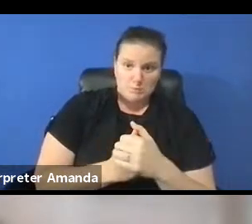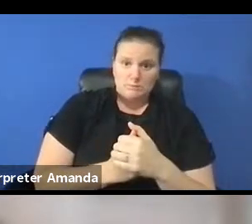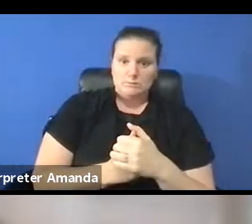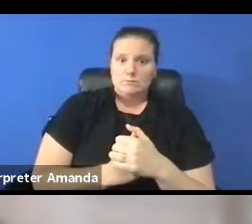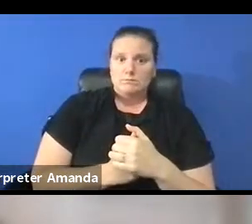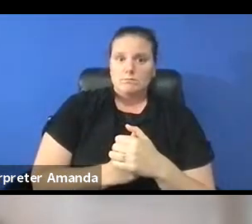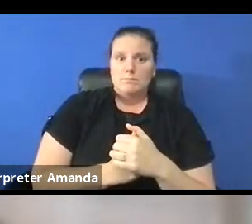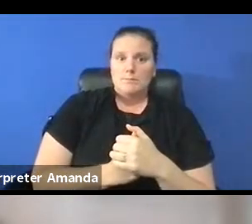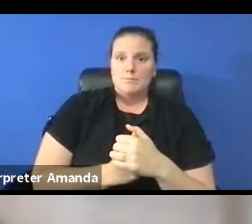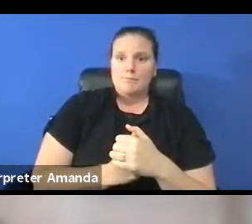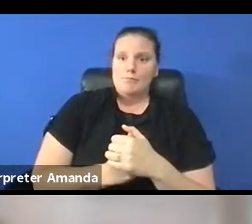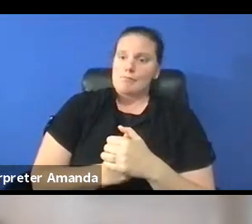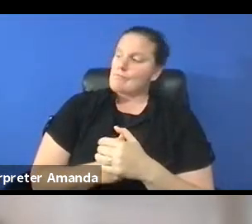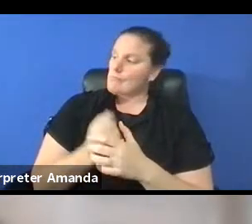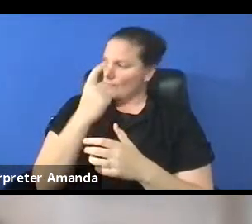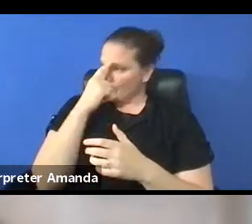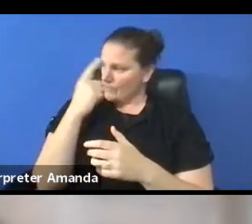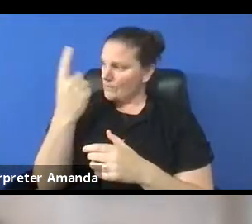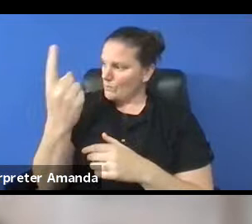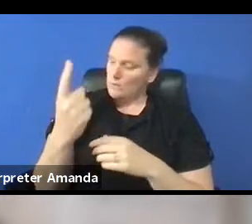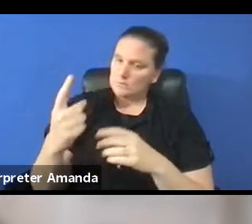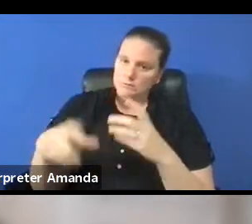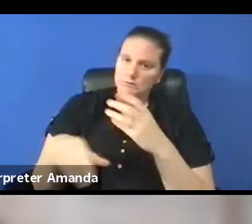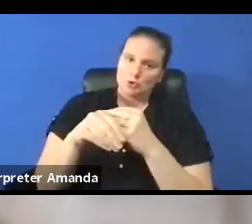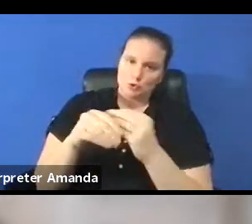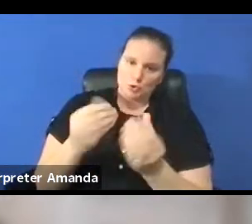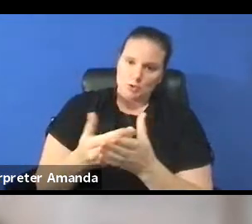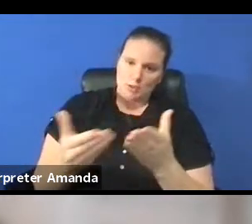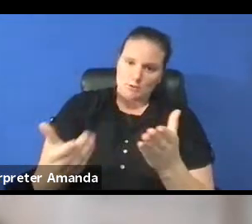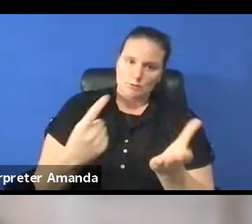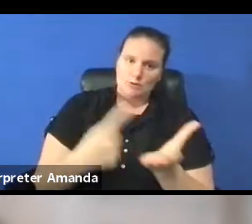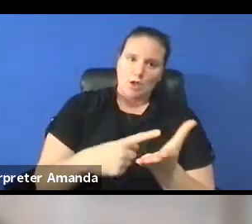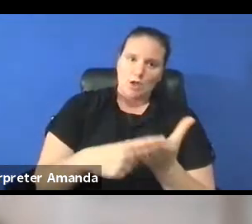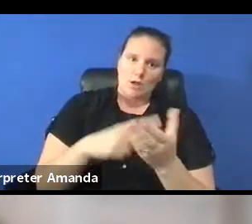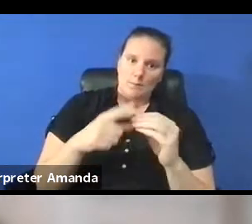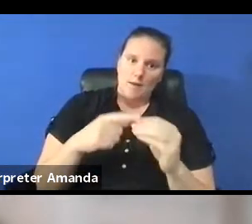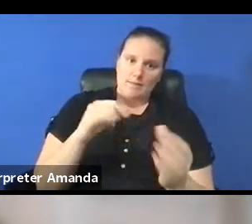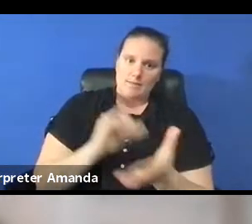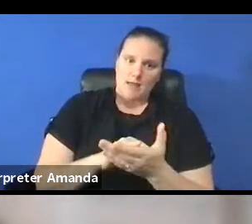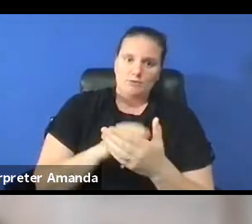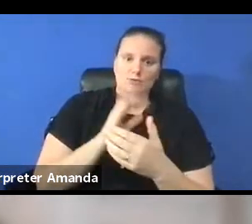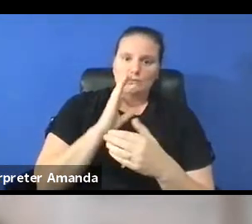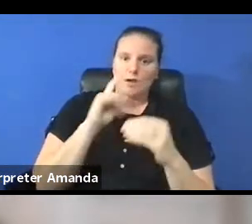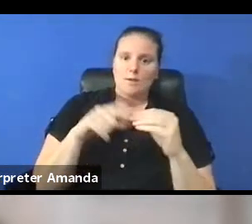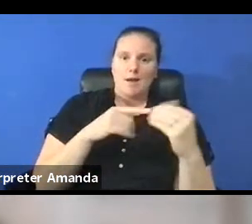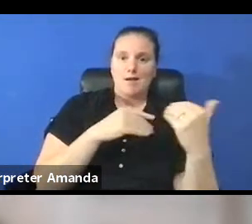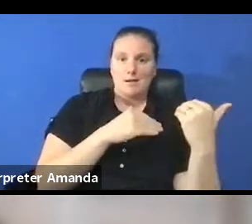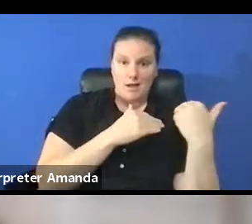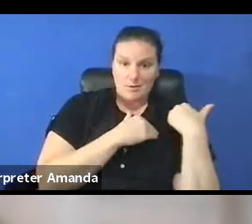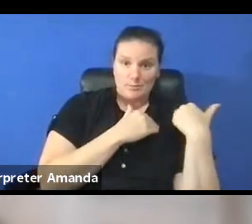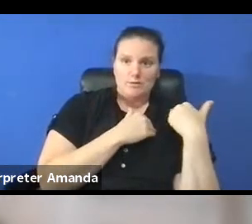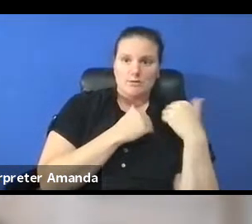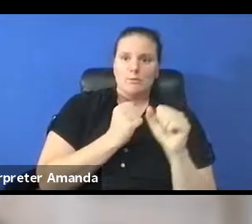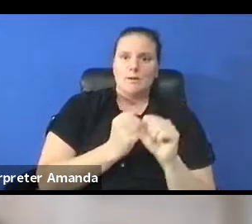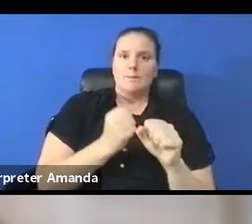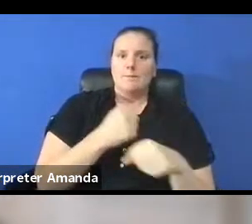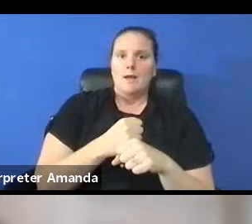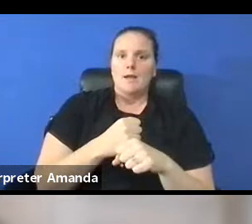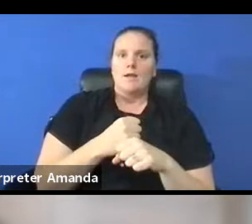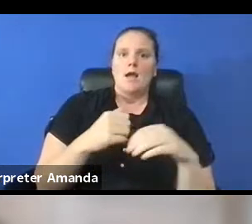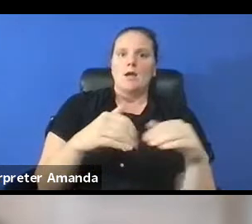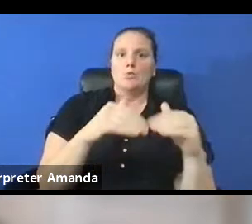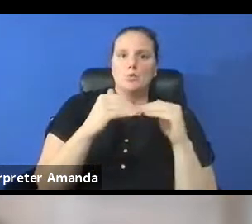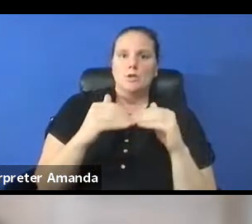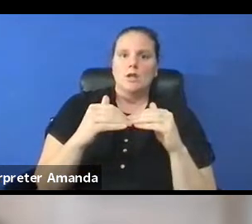of the additional things that we talked about was when we talk about accountability and when we create these equity frameworks